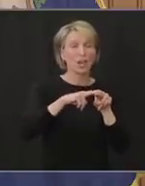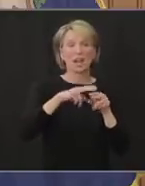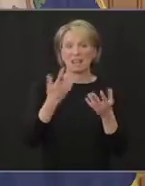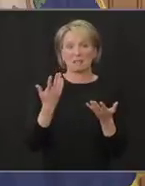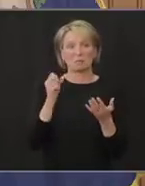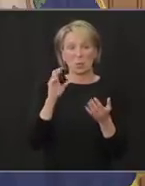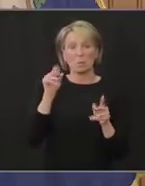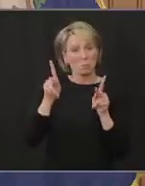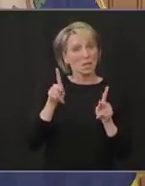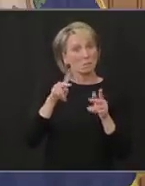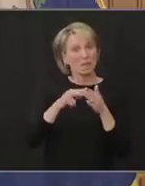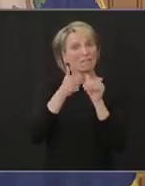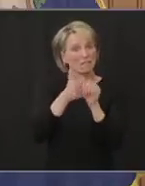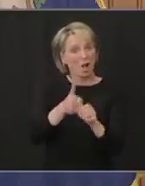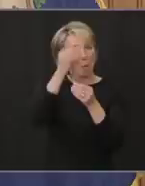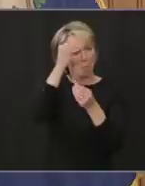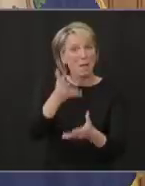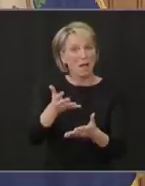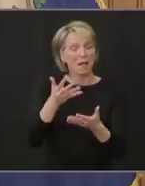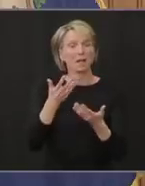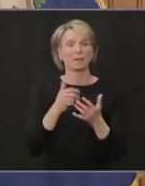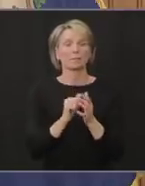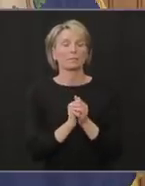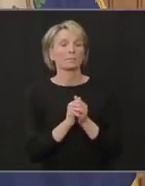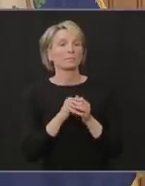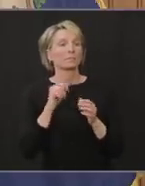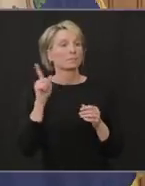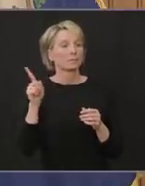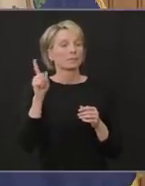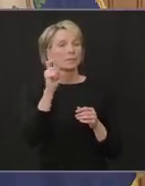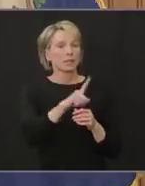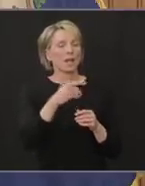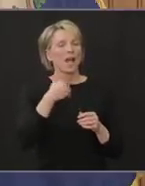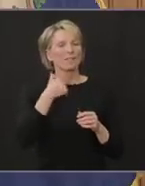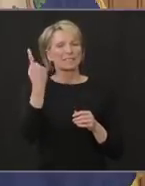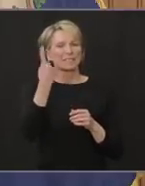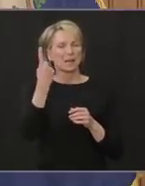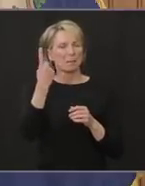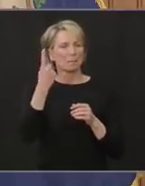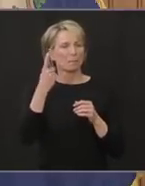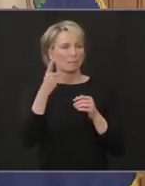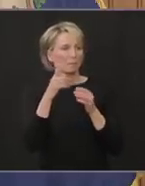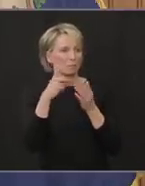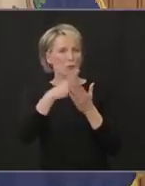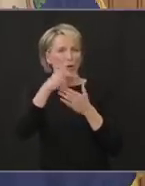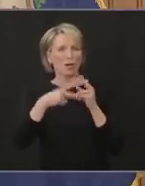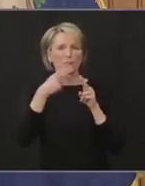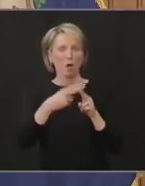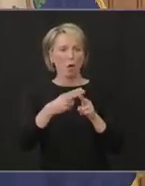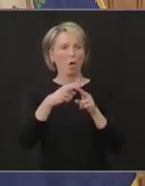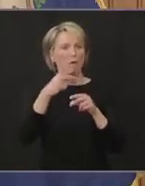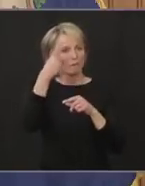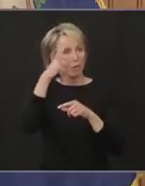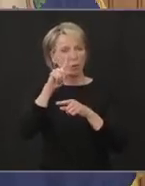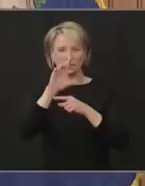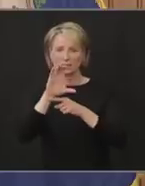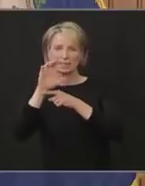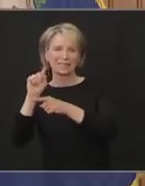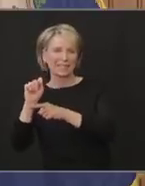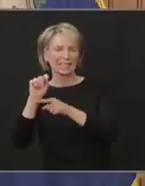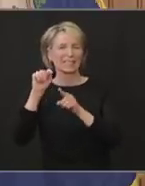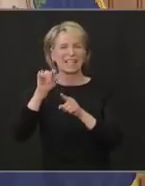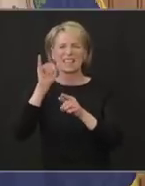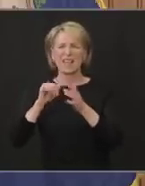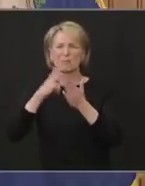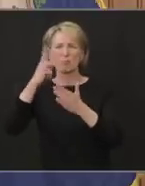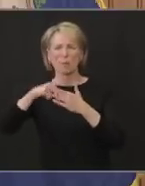question here. You mentioned earlier this week about a charitable initiative called 4CT. We didn't hear much more about that. Any more information about who that'll be benefiting here in the